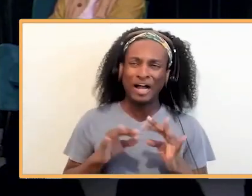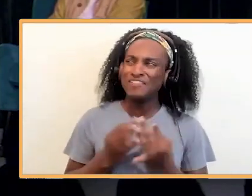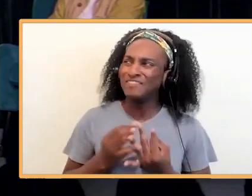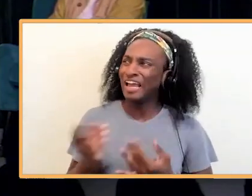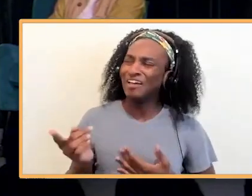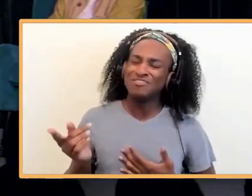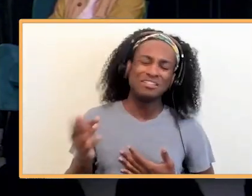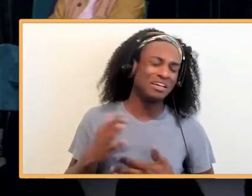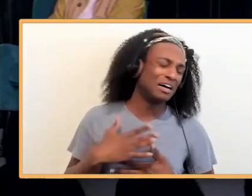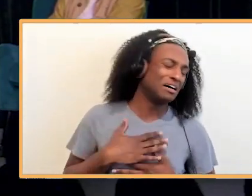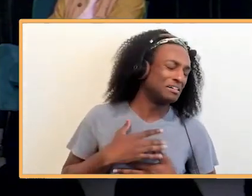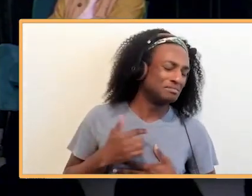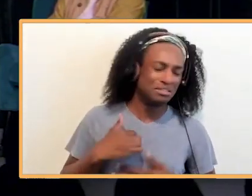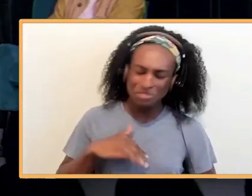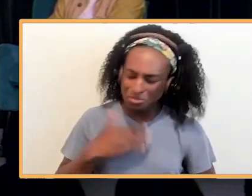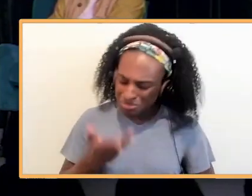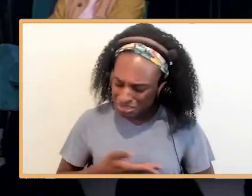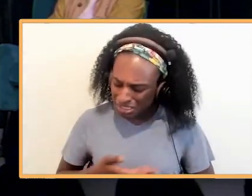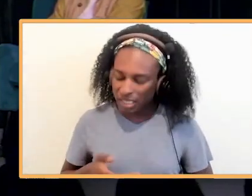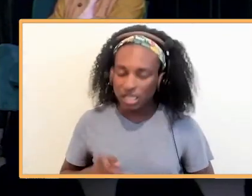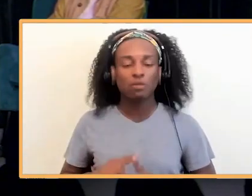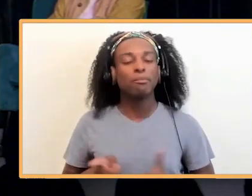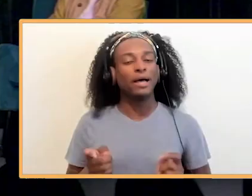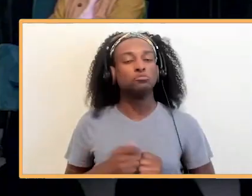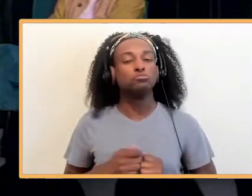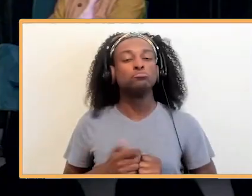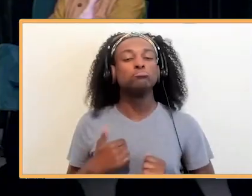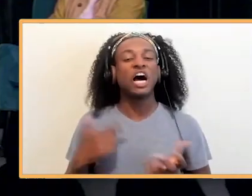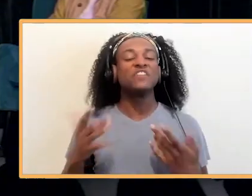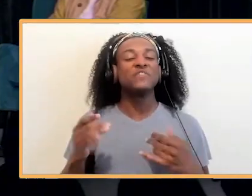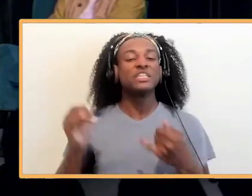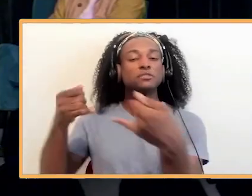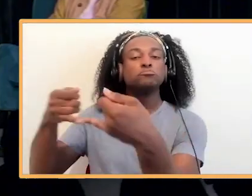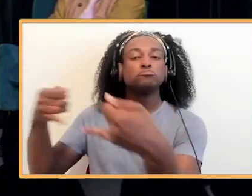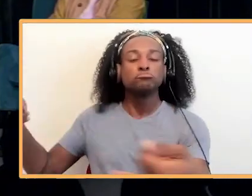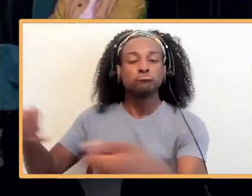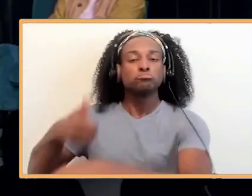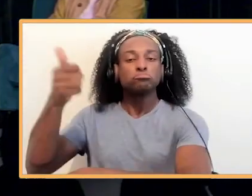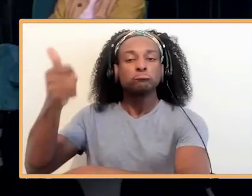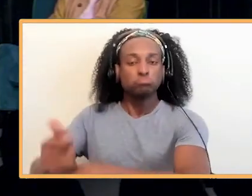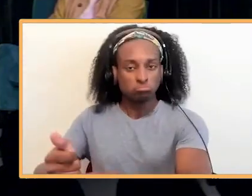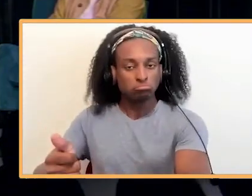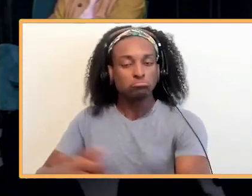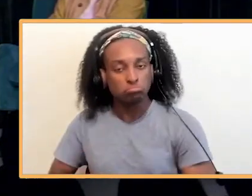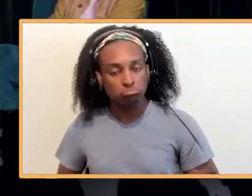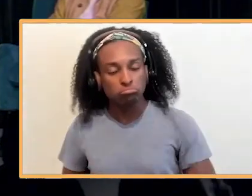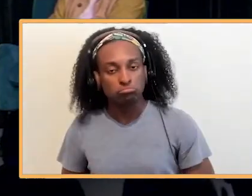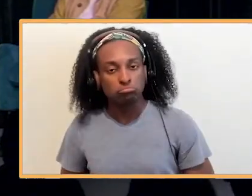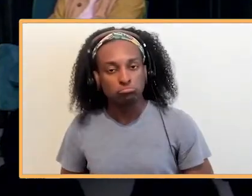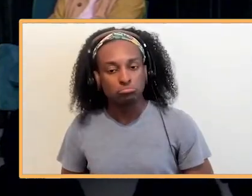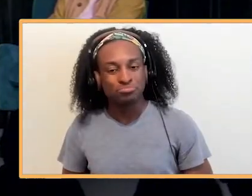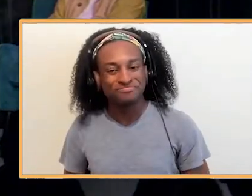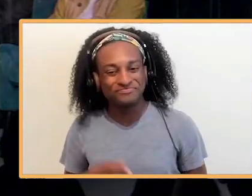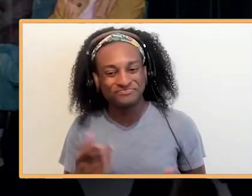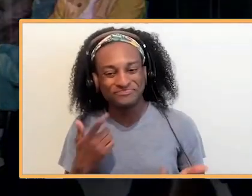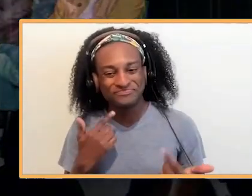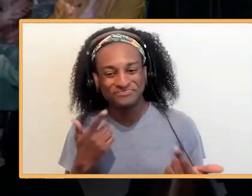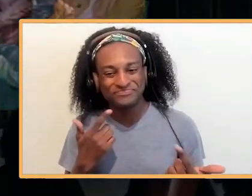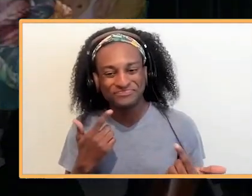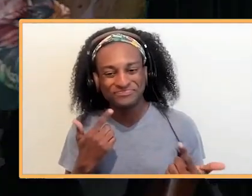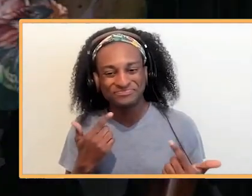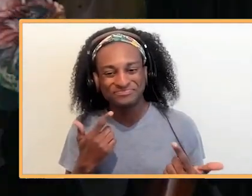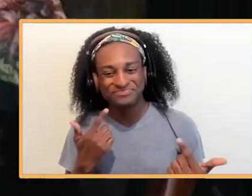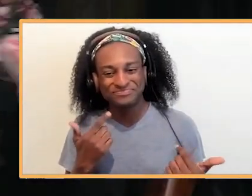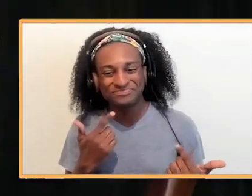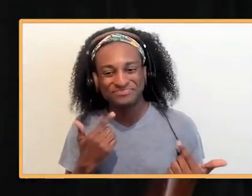you know what? I've set my boundaries with them. So I know. I was like, where it is. That was it. That